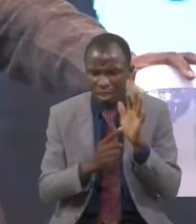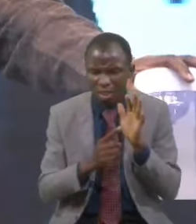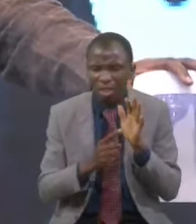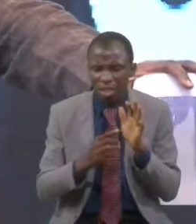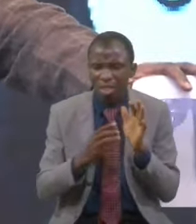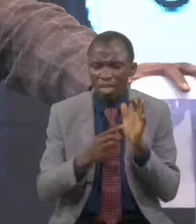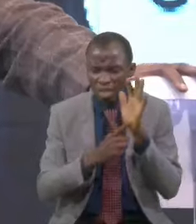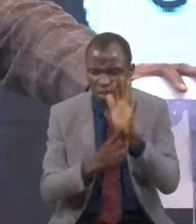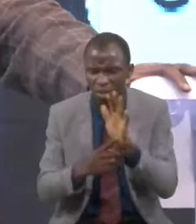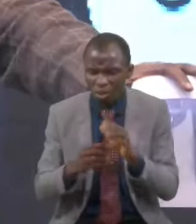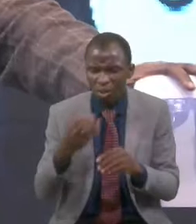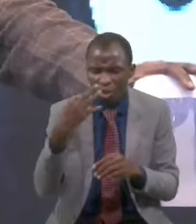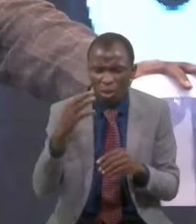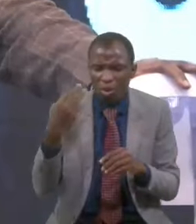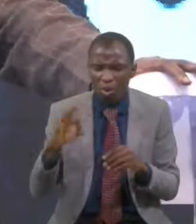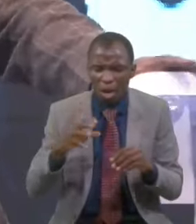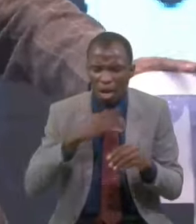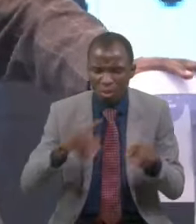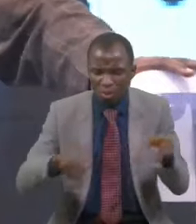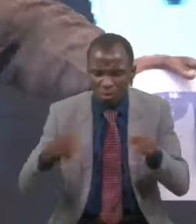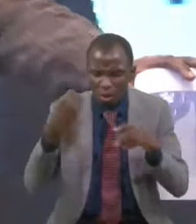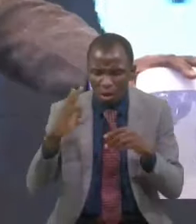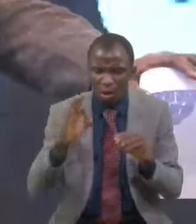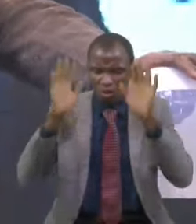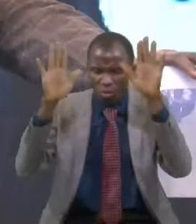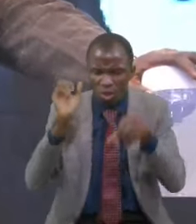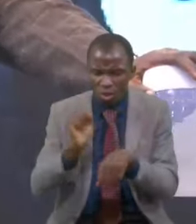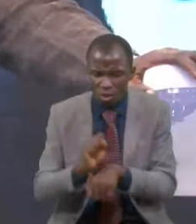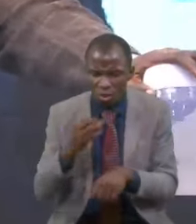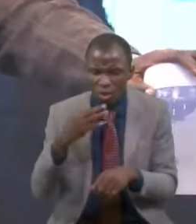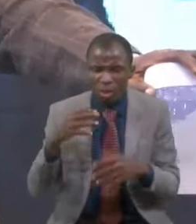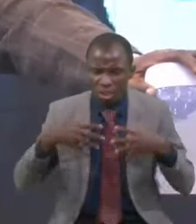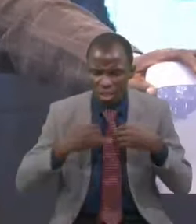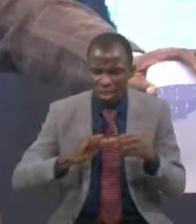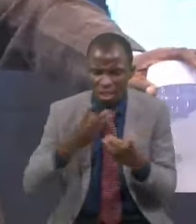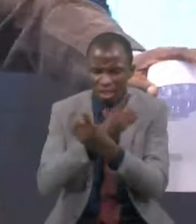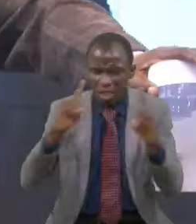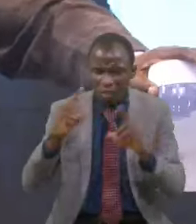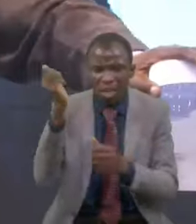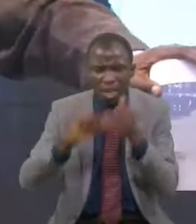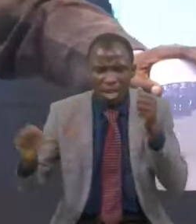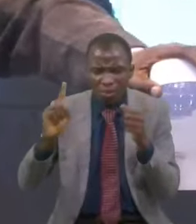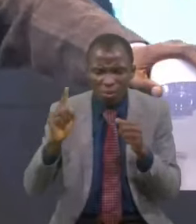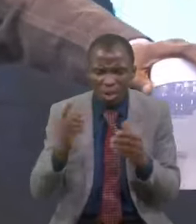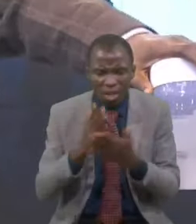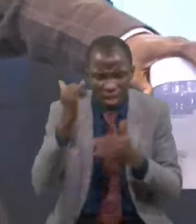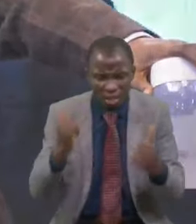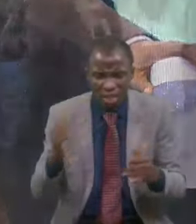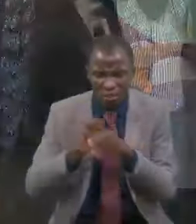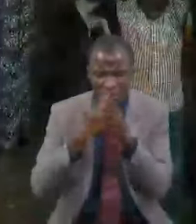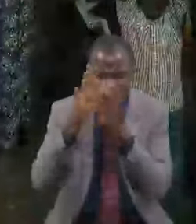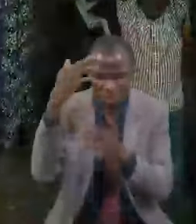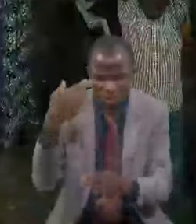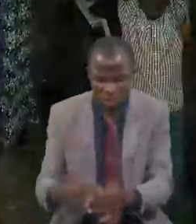performance of miracle, healing, deliverance everywhere right now in Jesus'